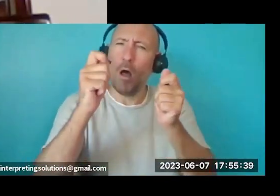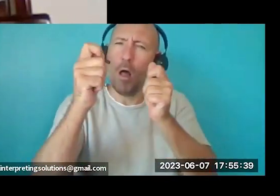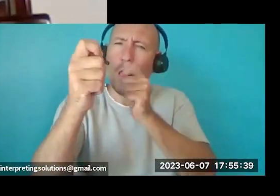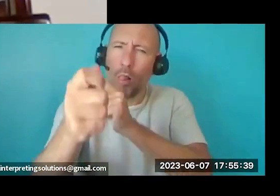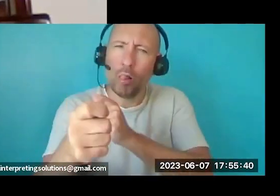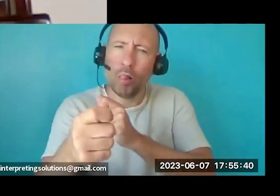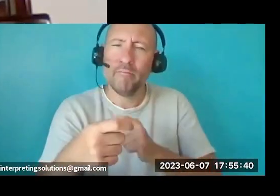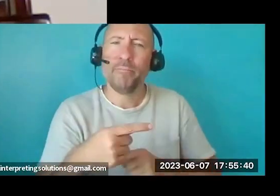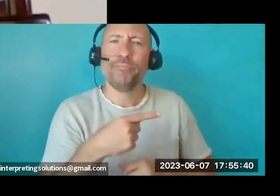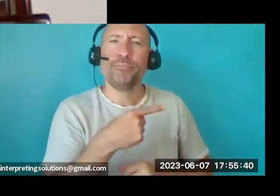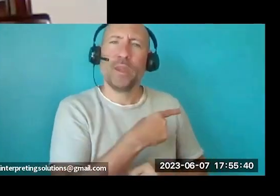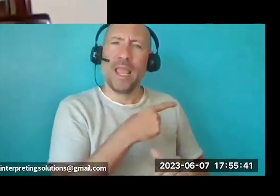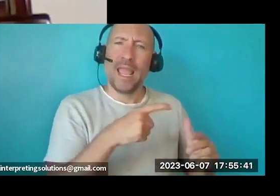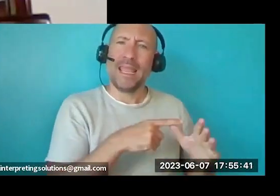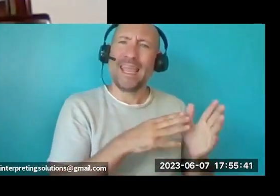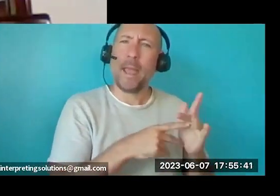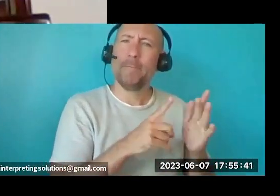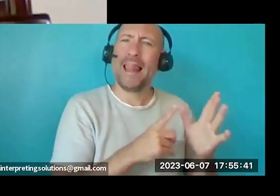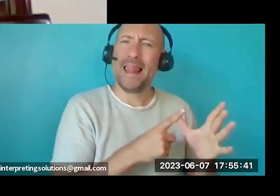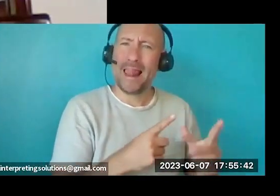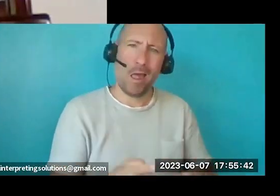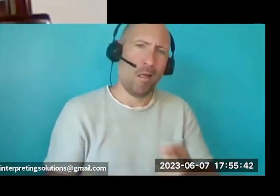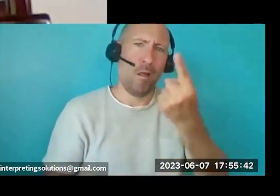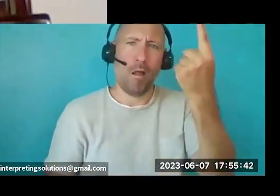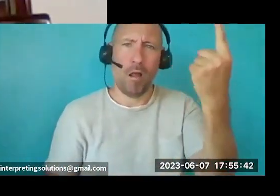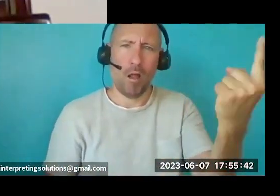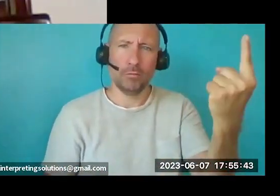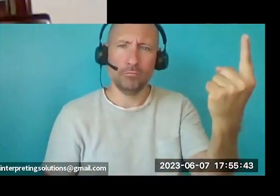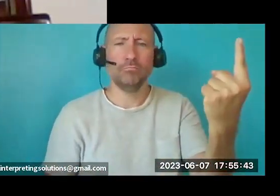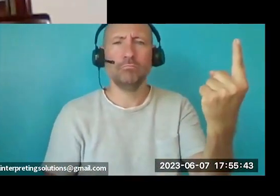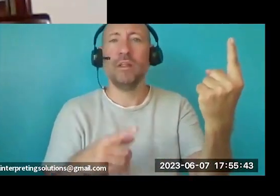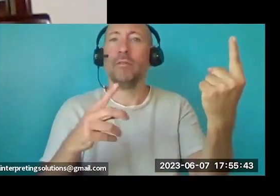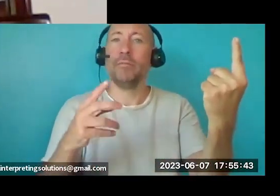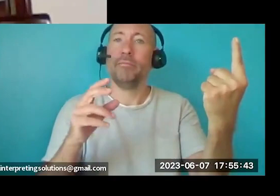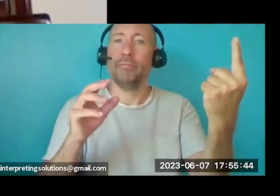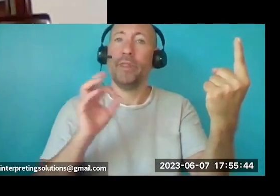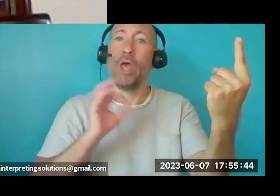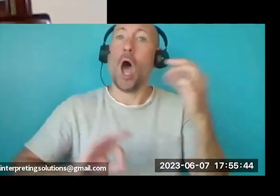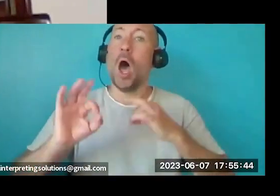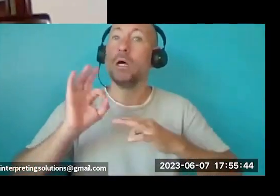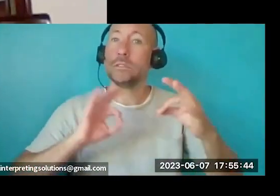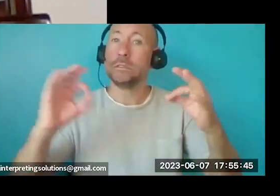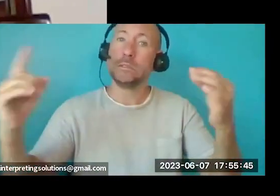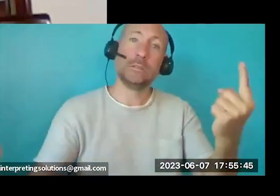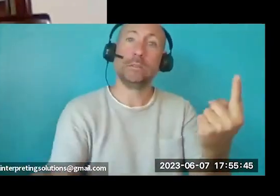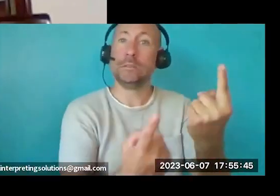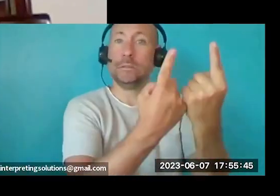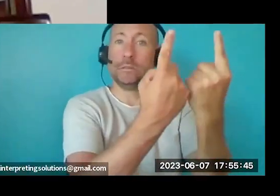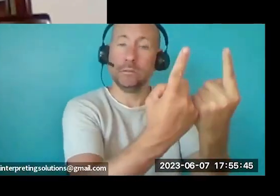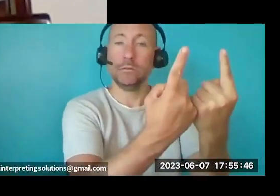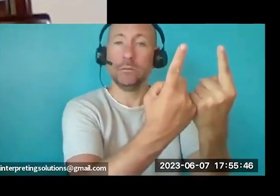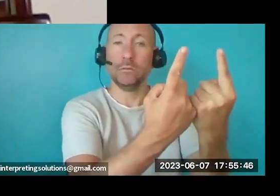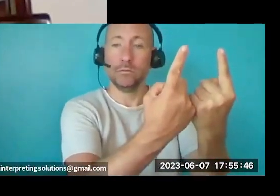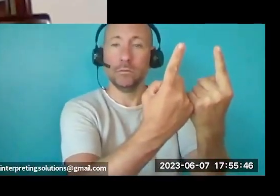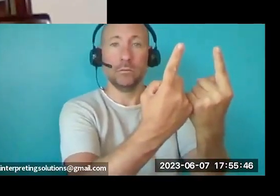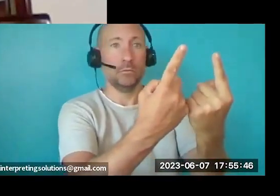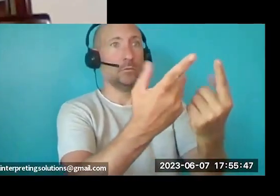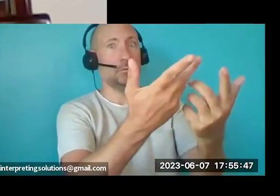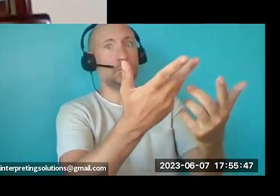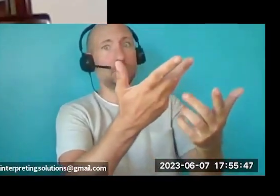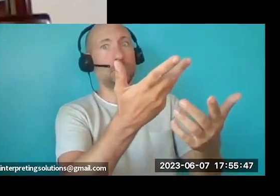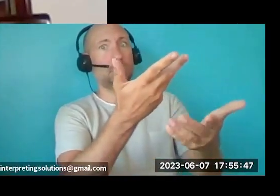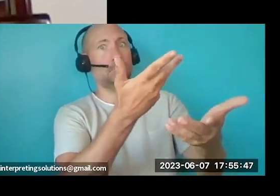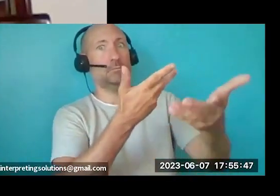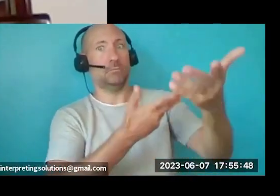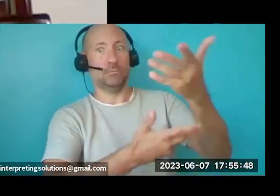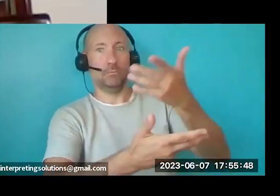choreographer are on stage and the audio describe for everyone, so much so that the audio description has become a